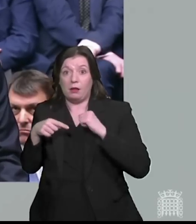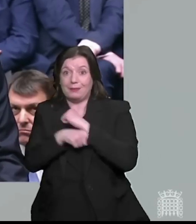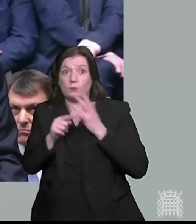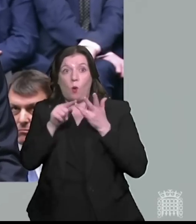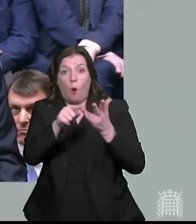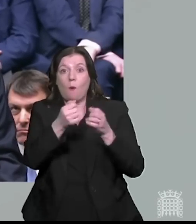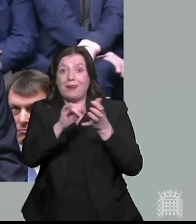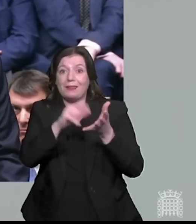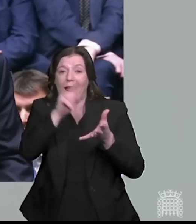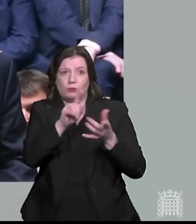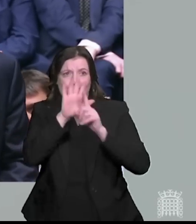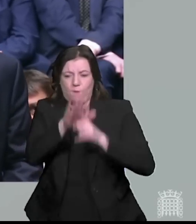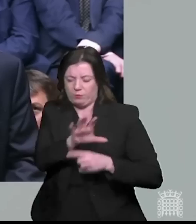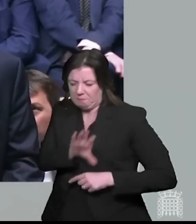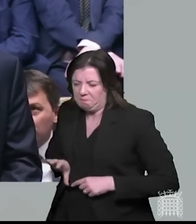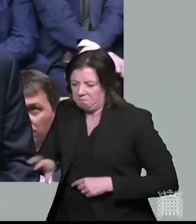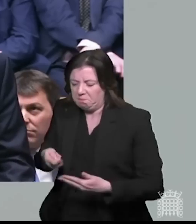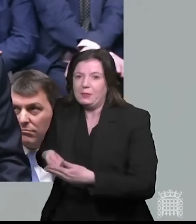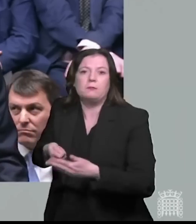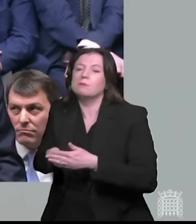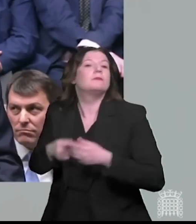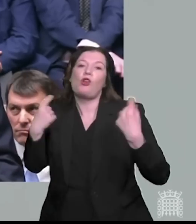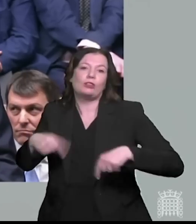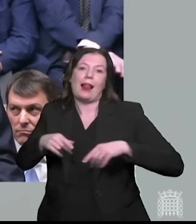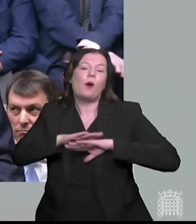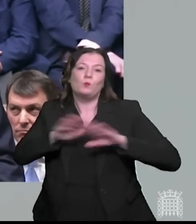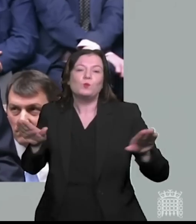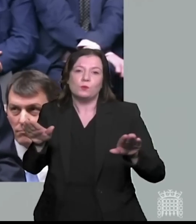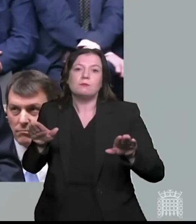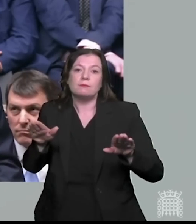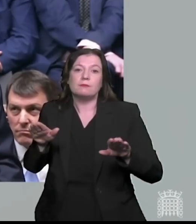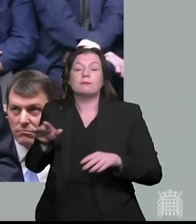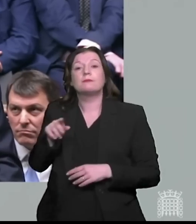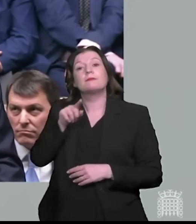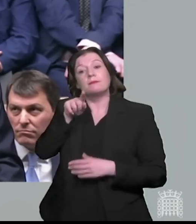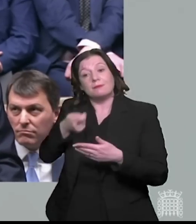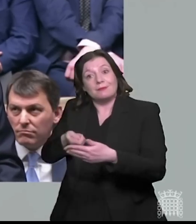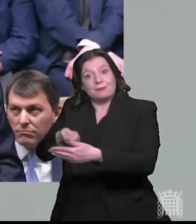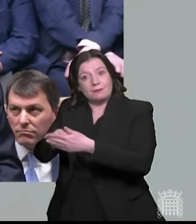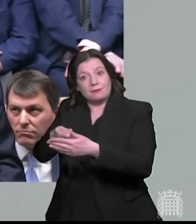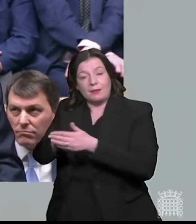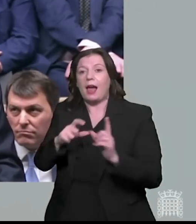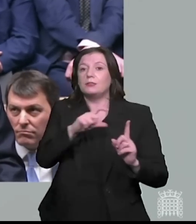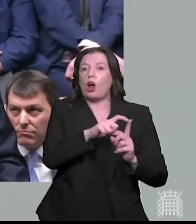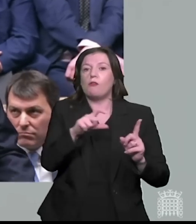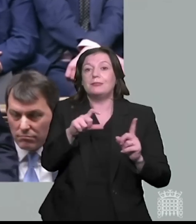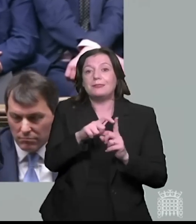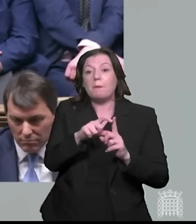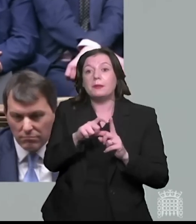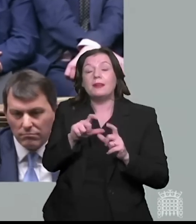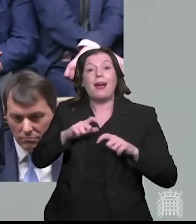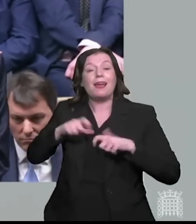meters, but today I go further and confirm we will bring their charges in line with comparable direct debit